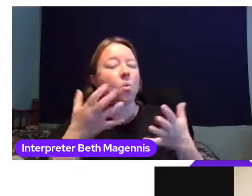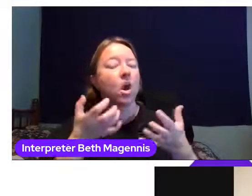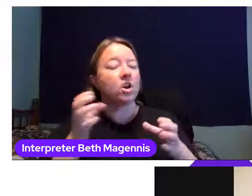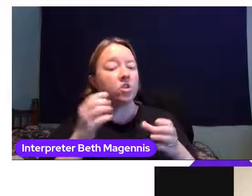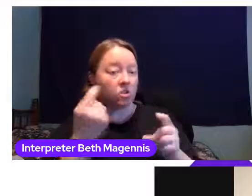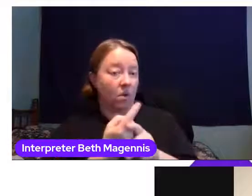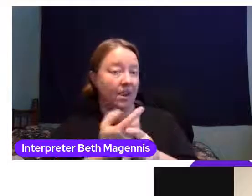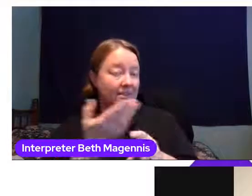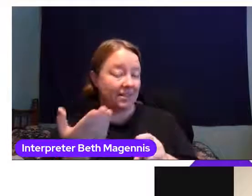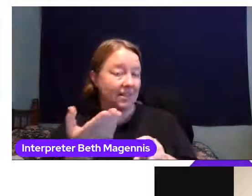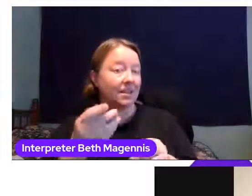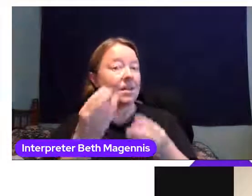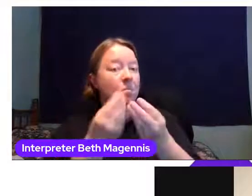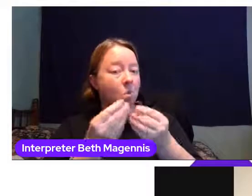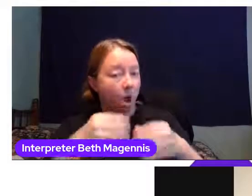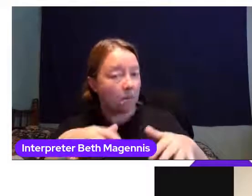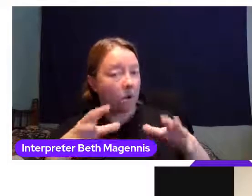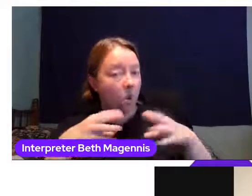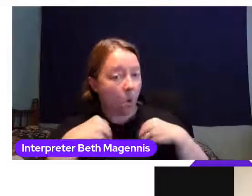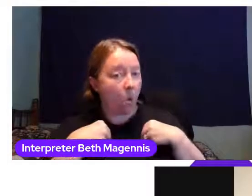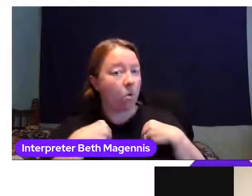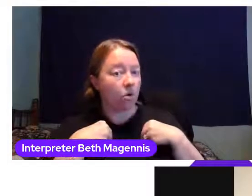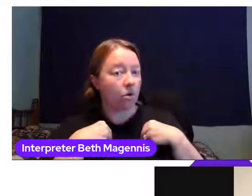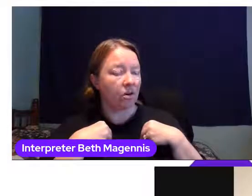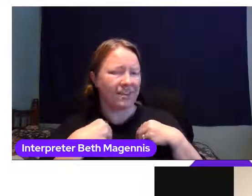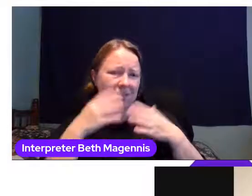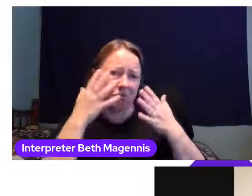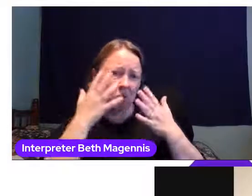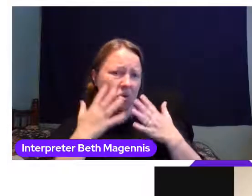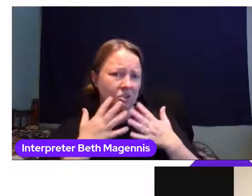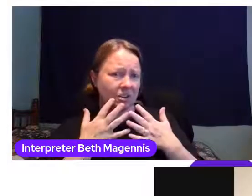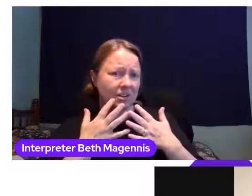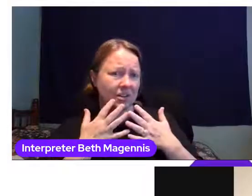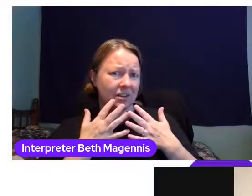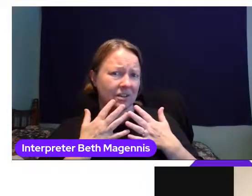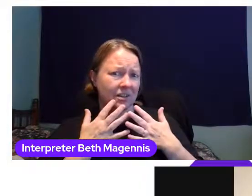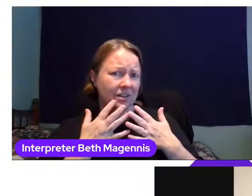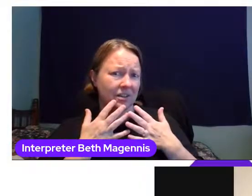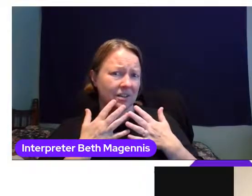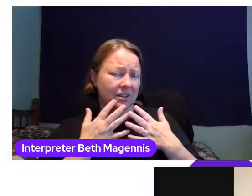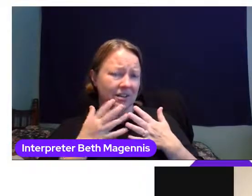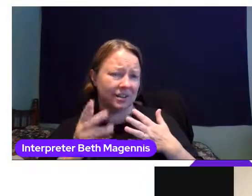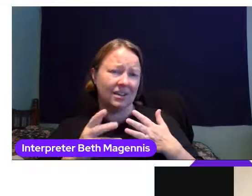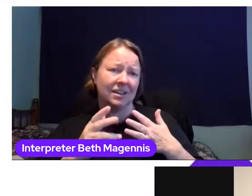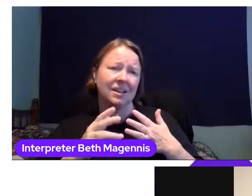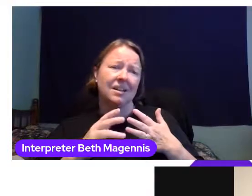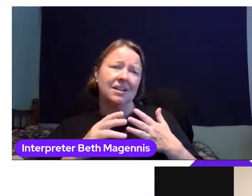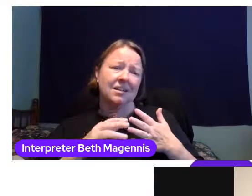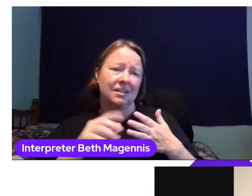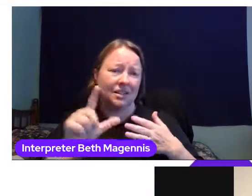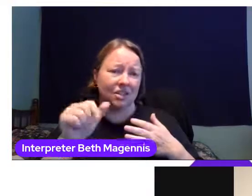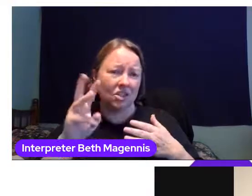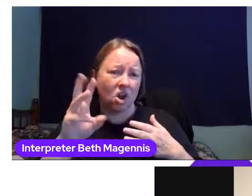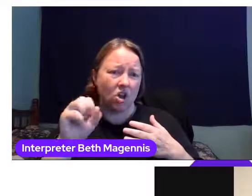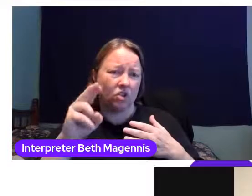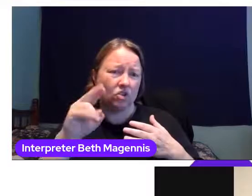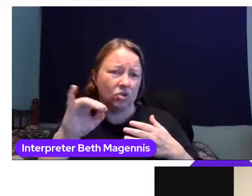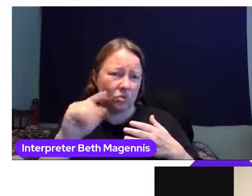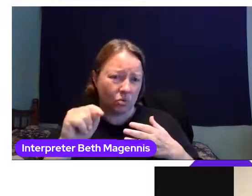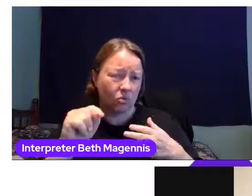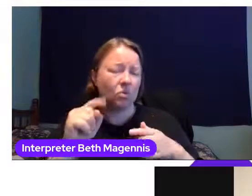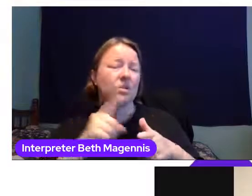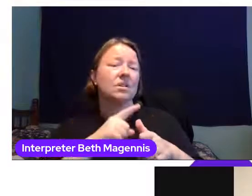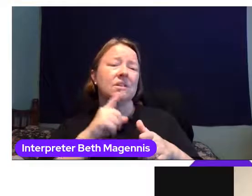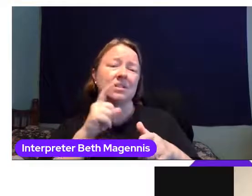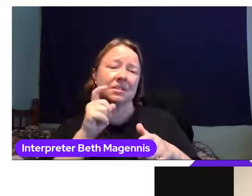The property owner, you know, unfortunately, it went to a lawsuit before it was brought to their attention. But that